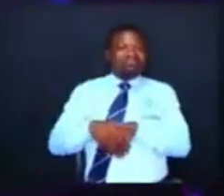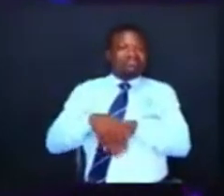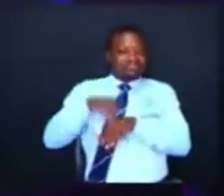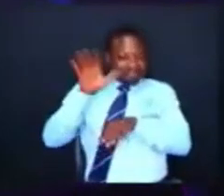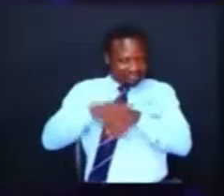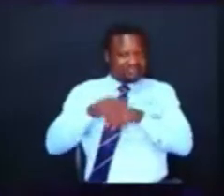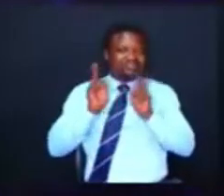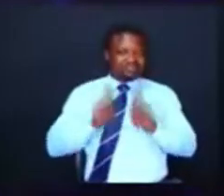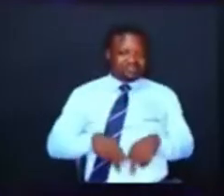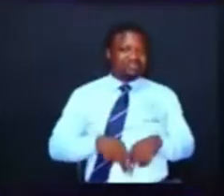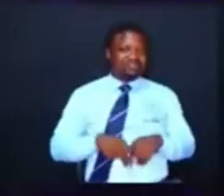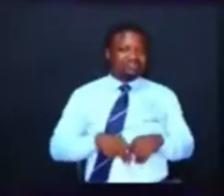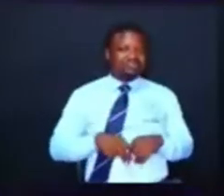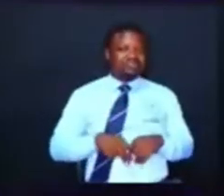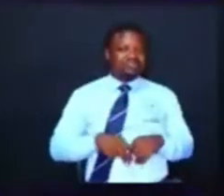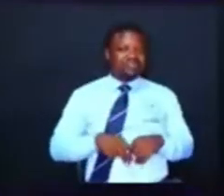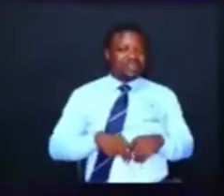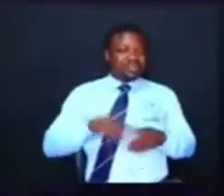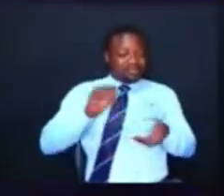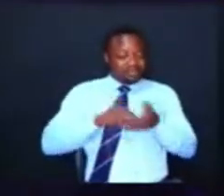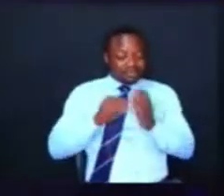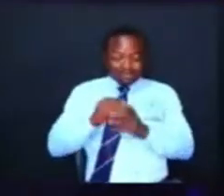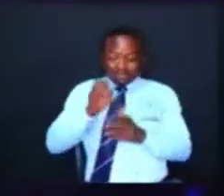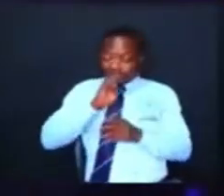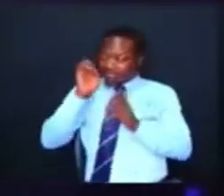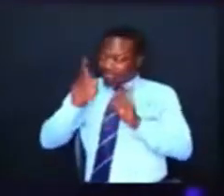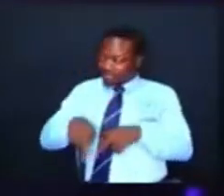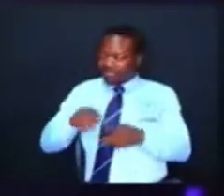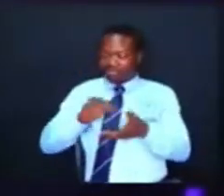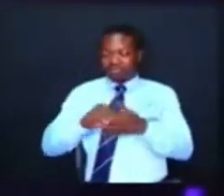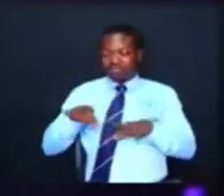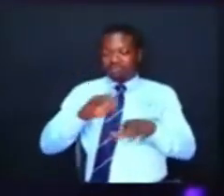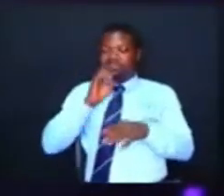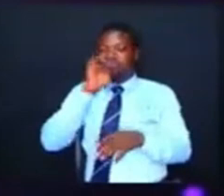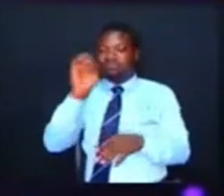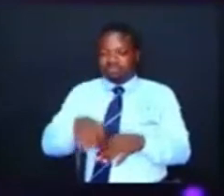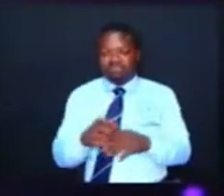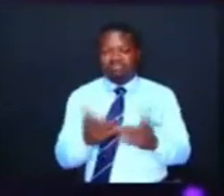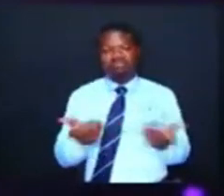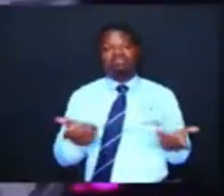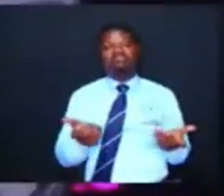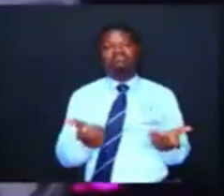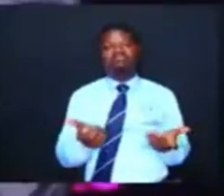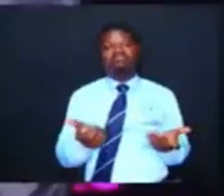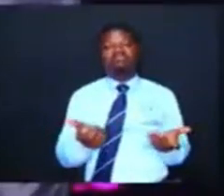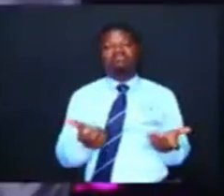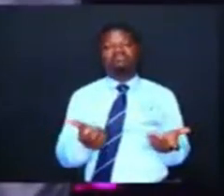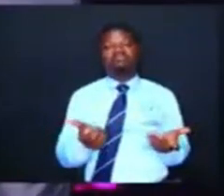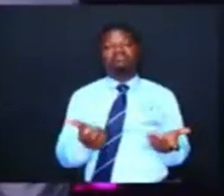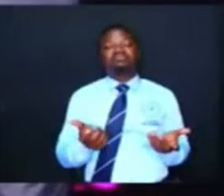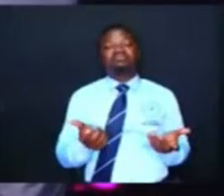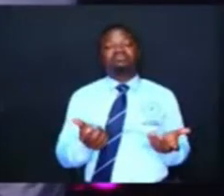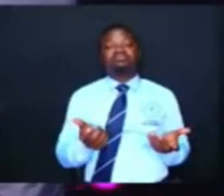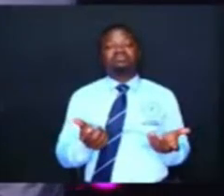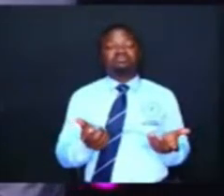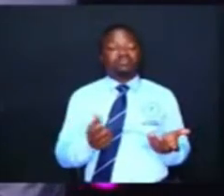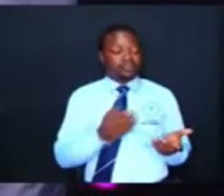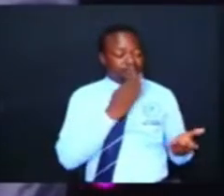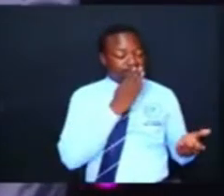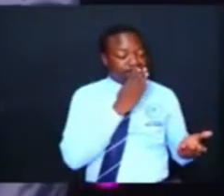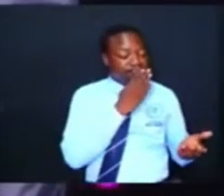Yeah. And a bad fellow brings evil things out of the evil stored up in his heart. Yeah.